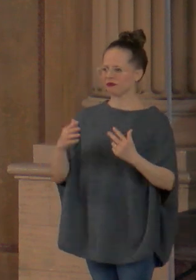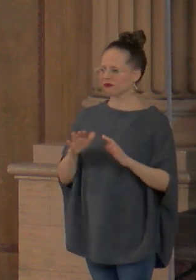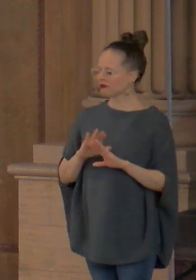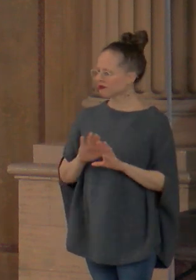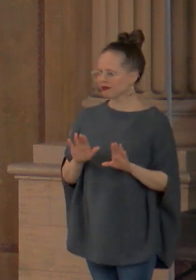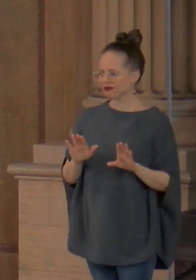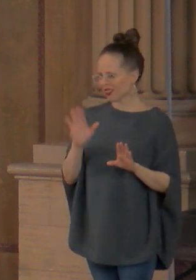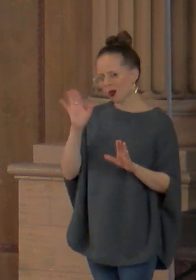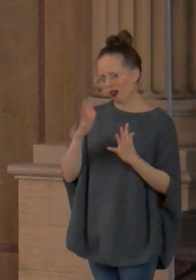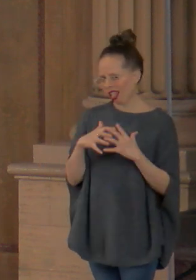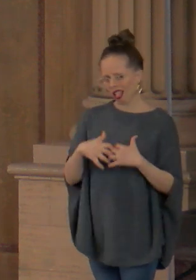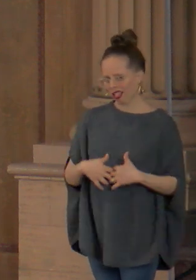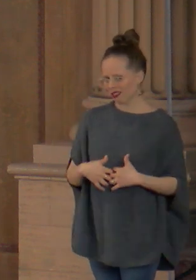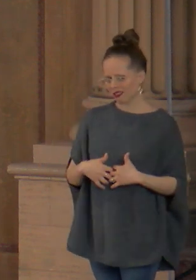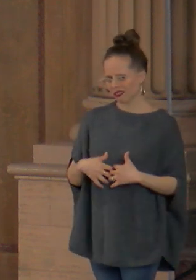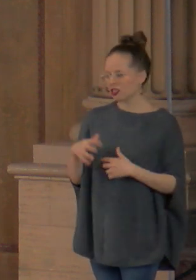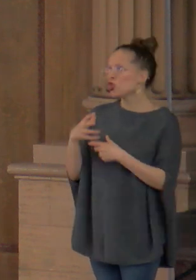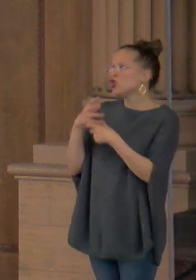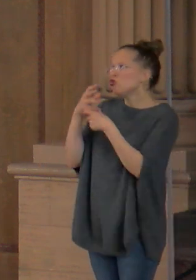Trust in Christ and him alone.